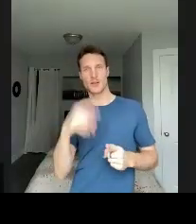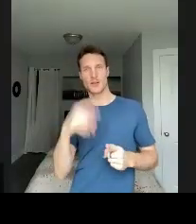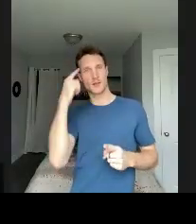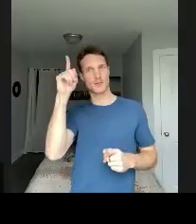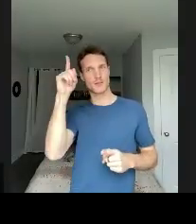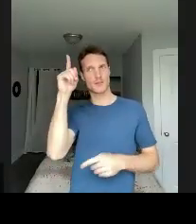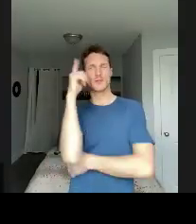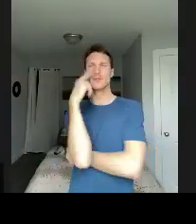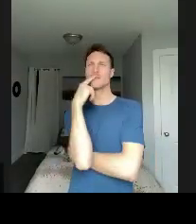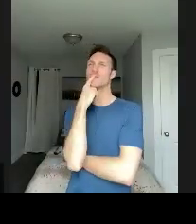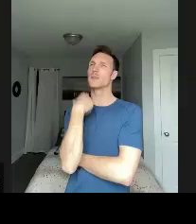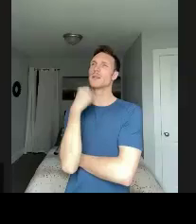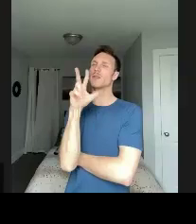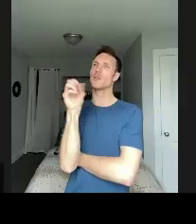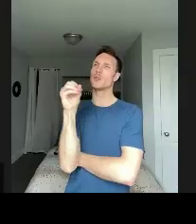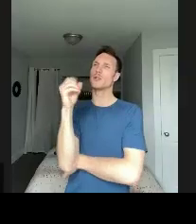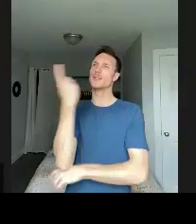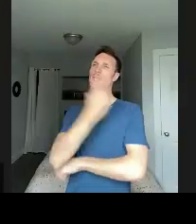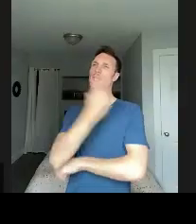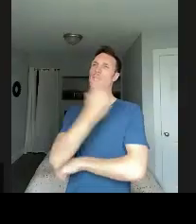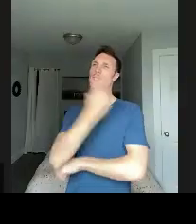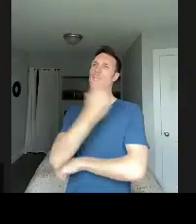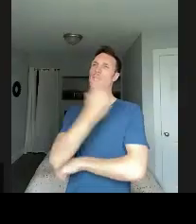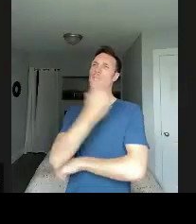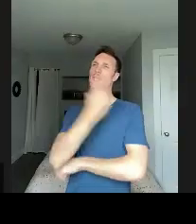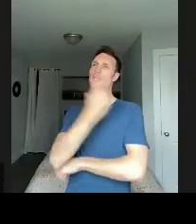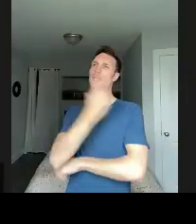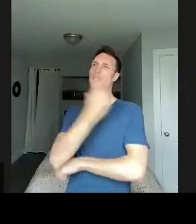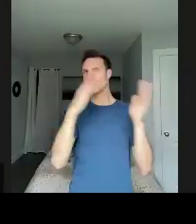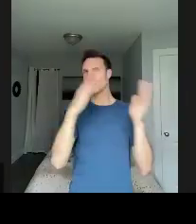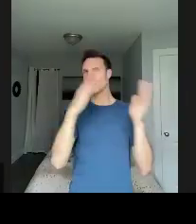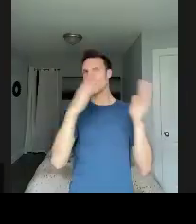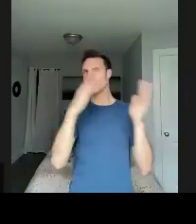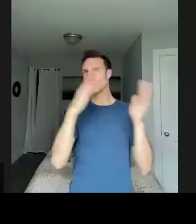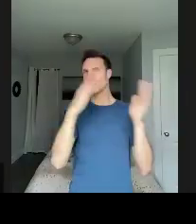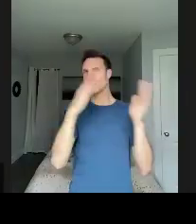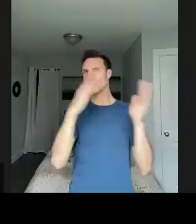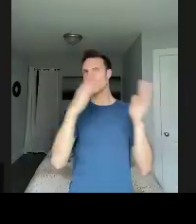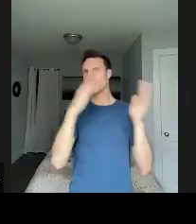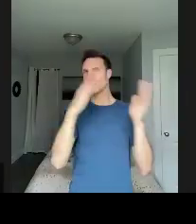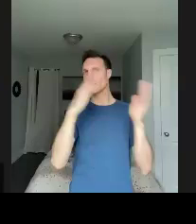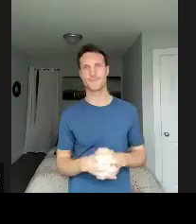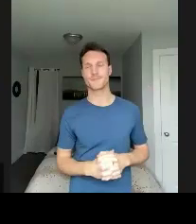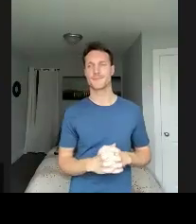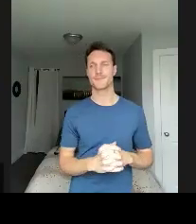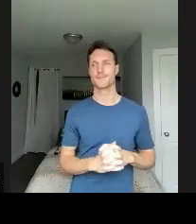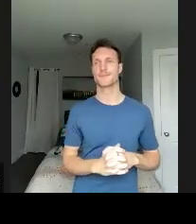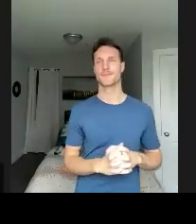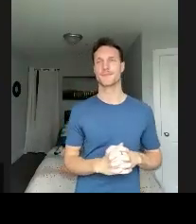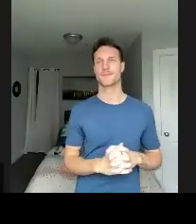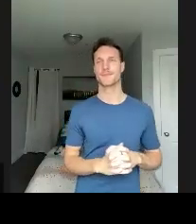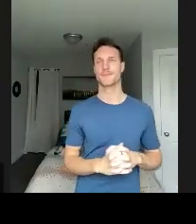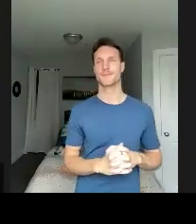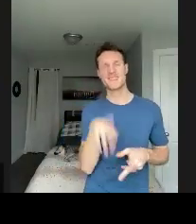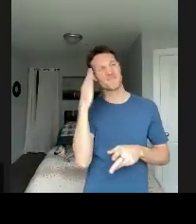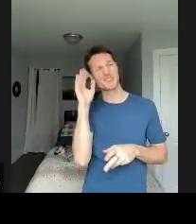30-day back and forth conversation usually with CMS. I don't know if you feel like you had to settle every single